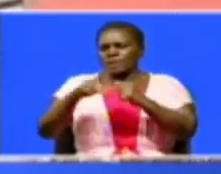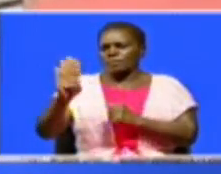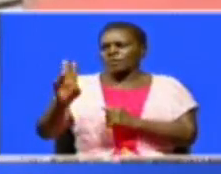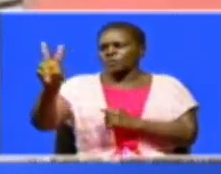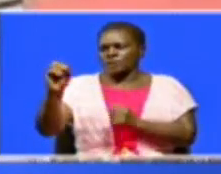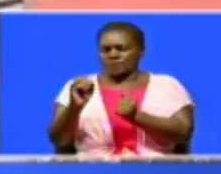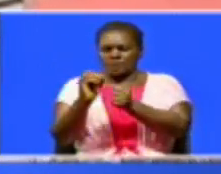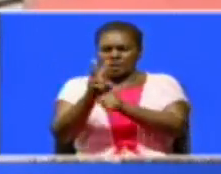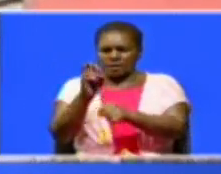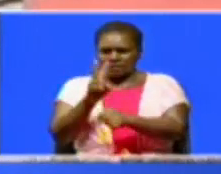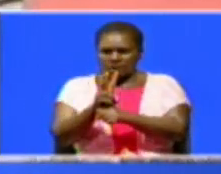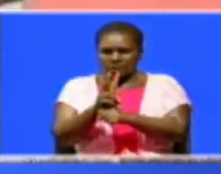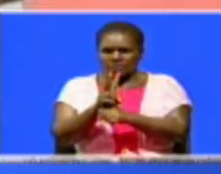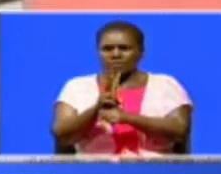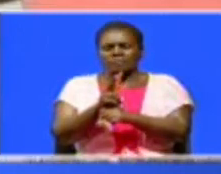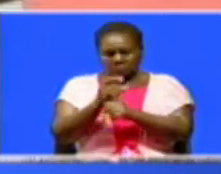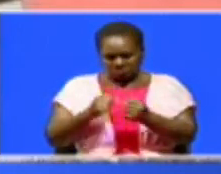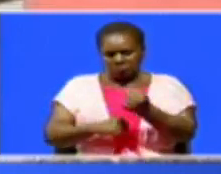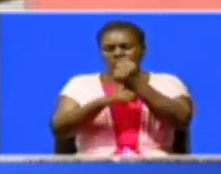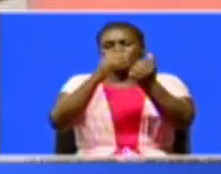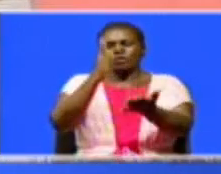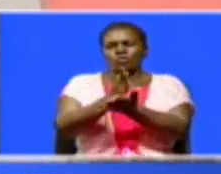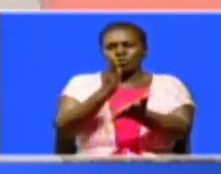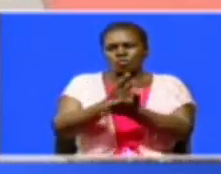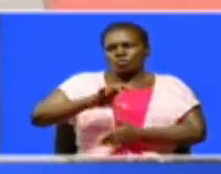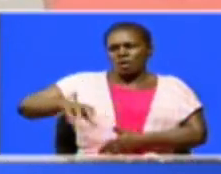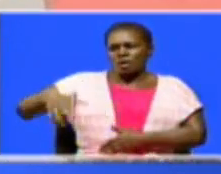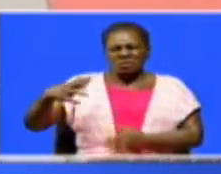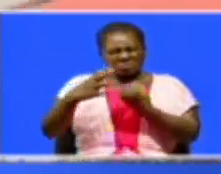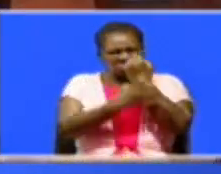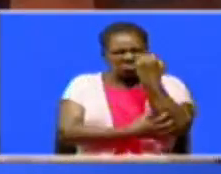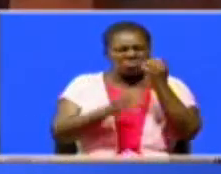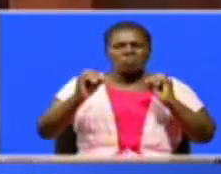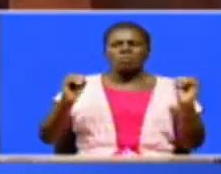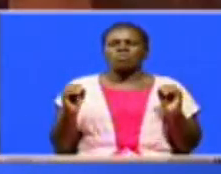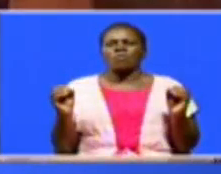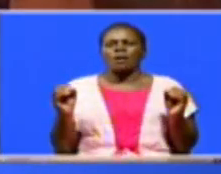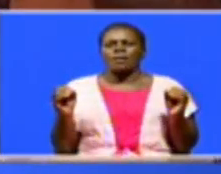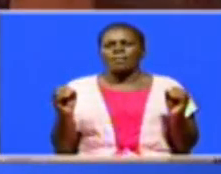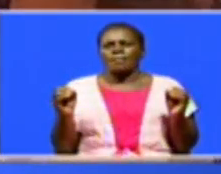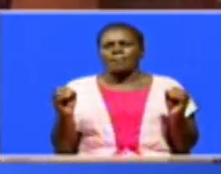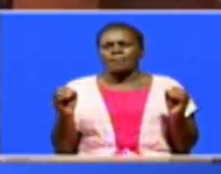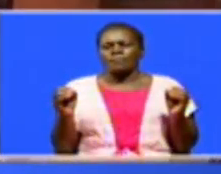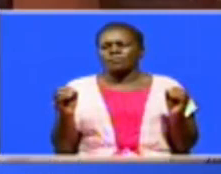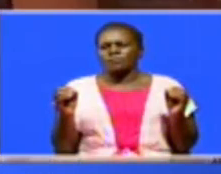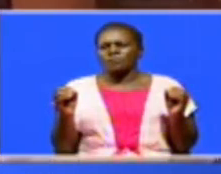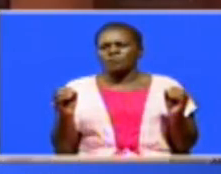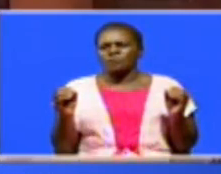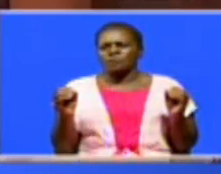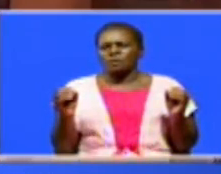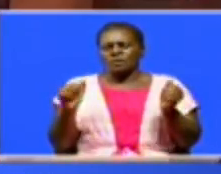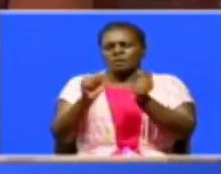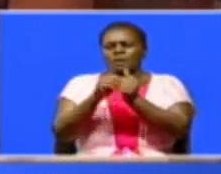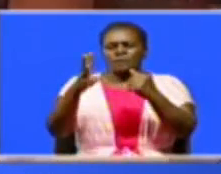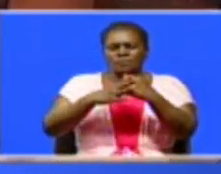in 2011, and residents agree that indeed the county is not poor. I have been in business from